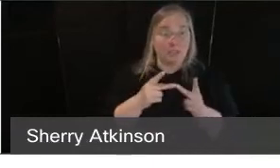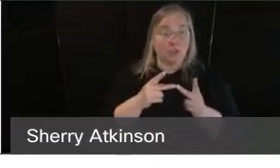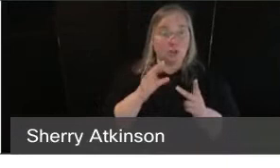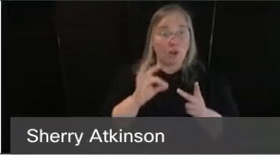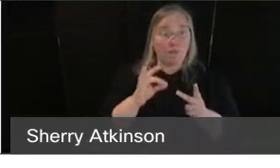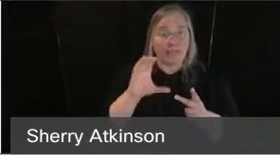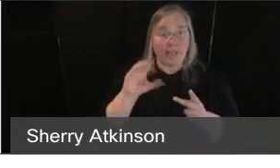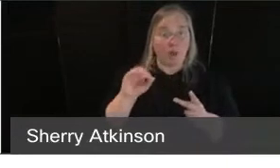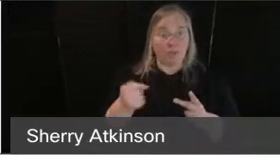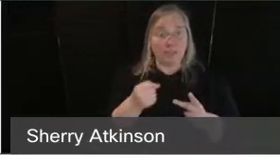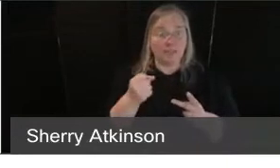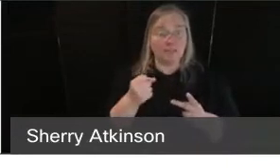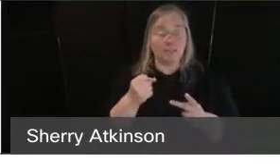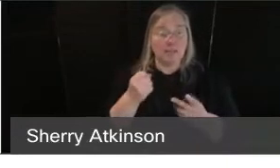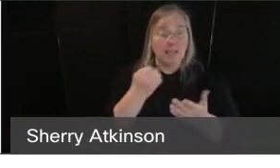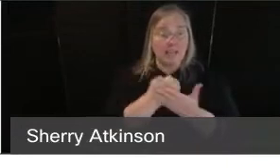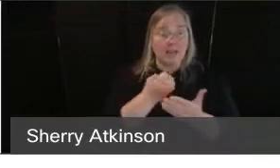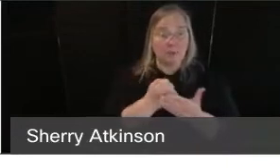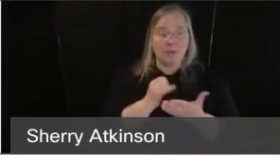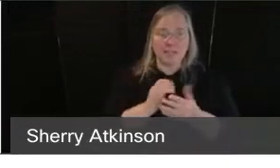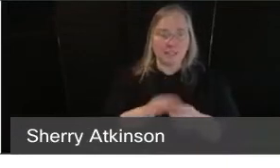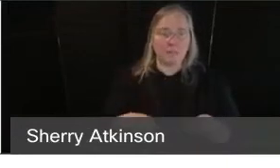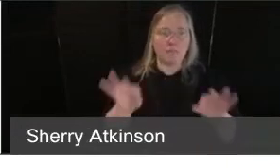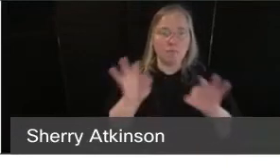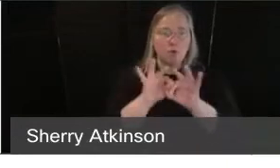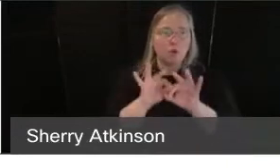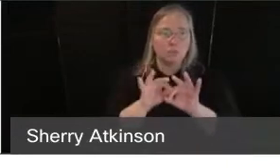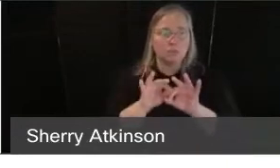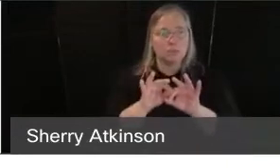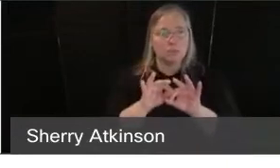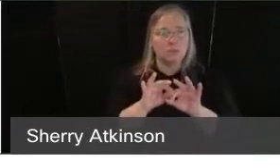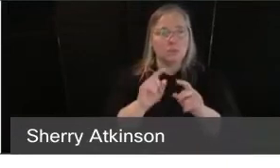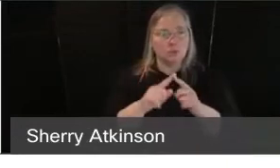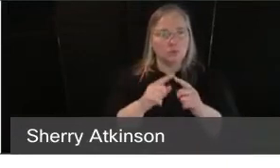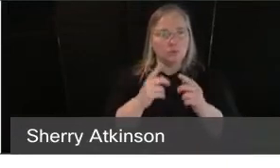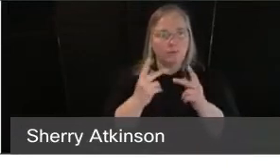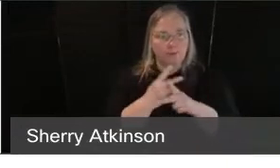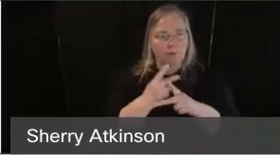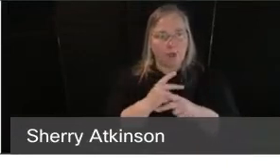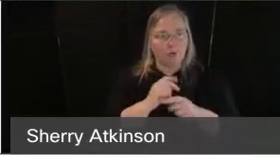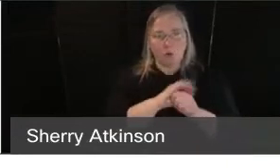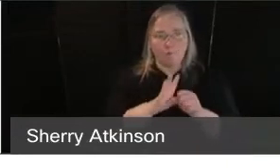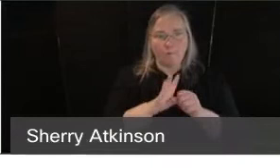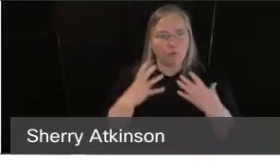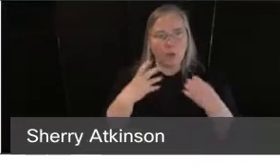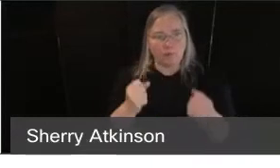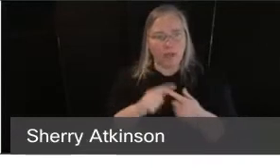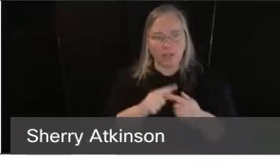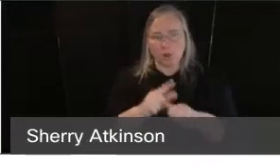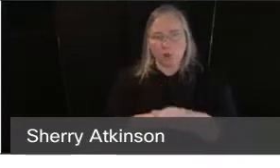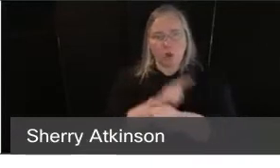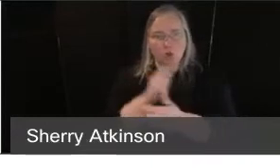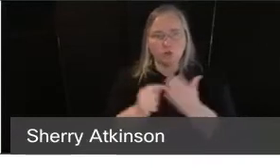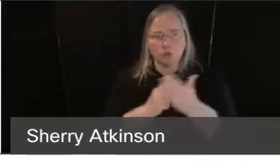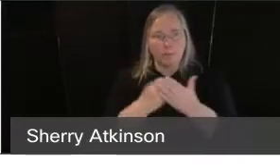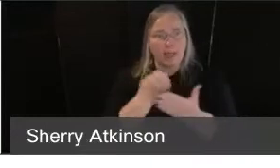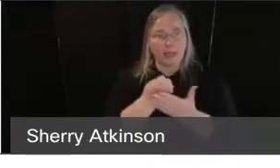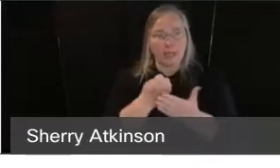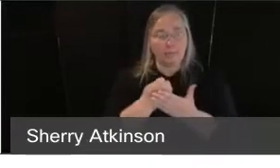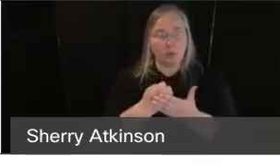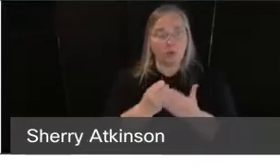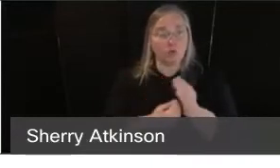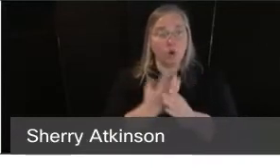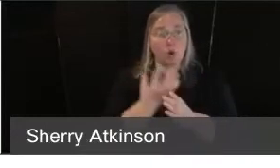again, important to kind of figure out in terms of both COVID recovery and long-term economic growth. What is